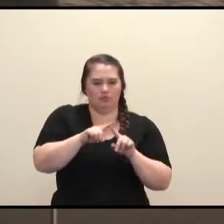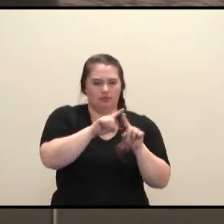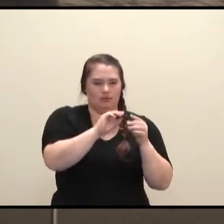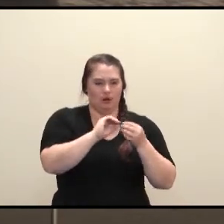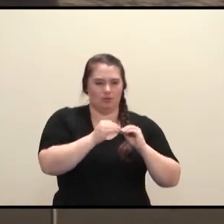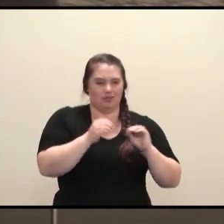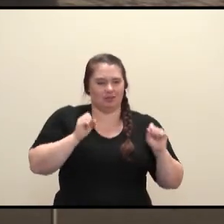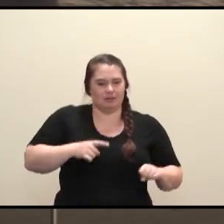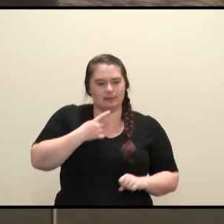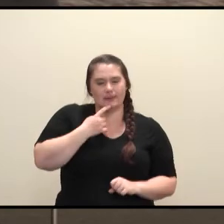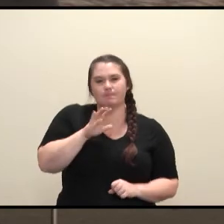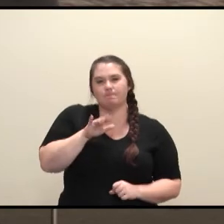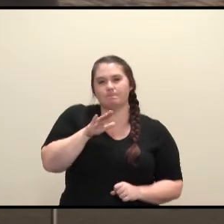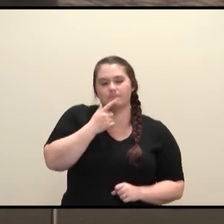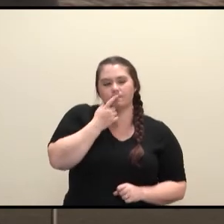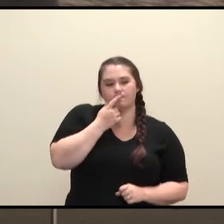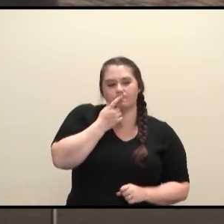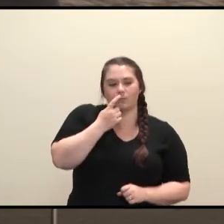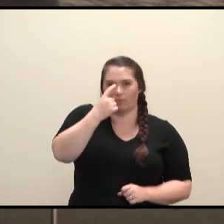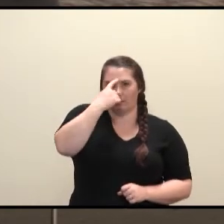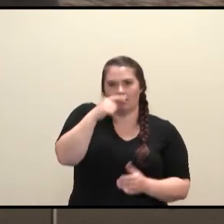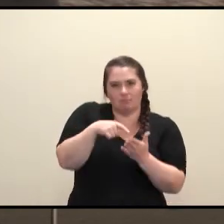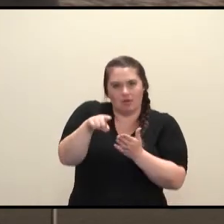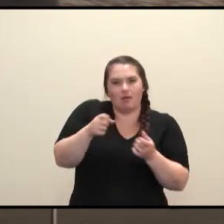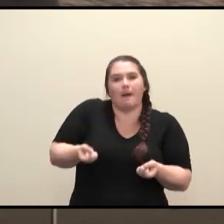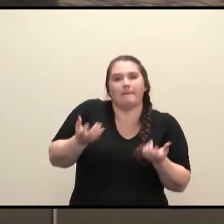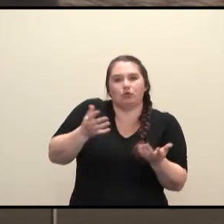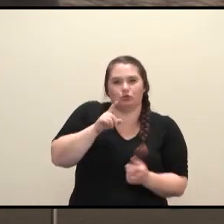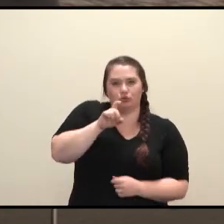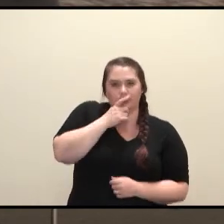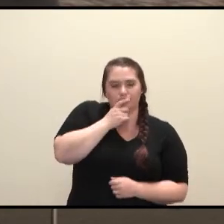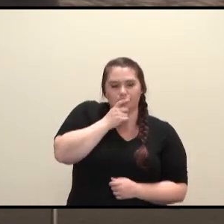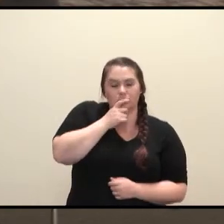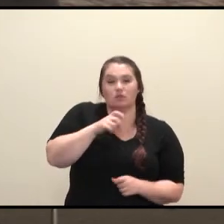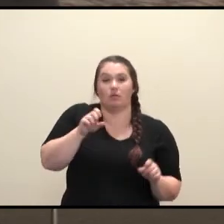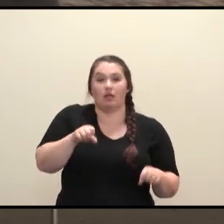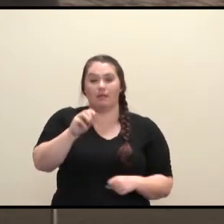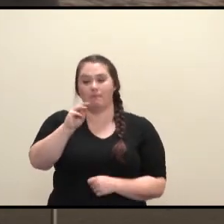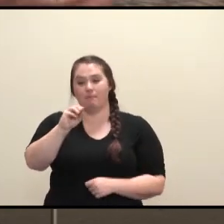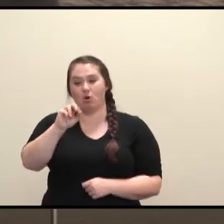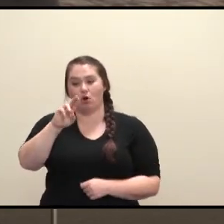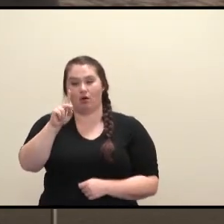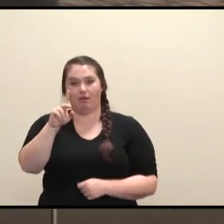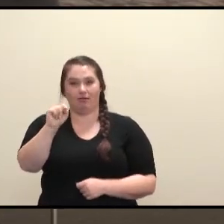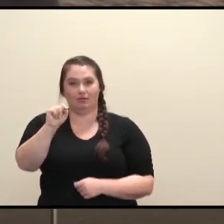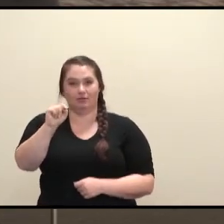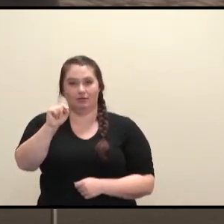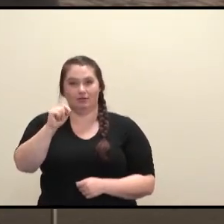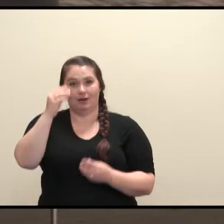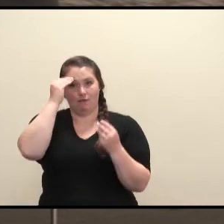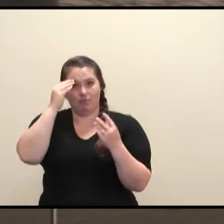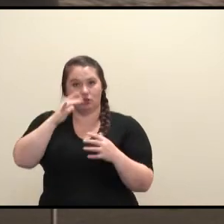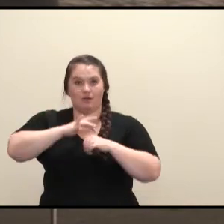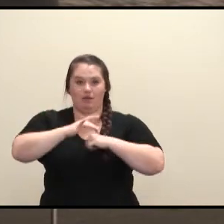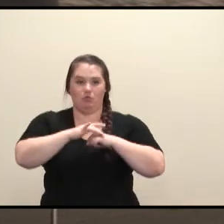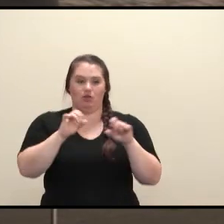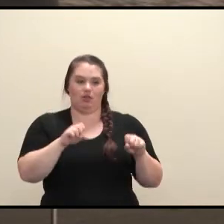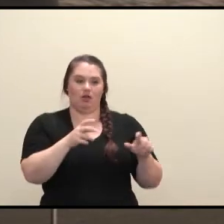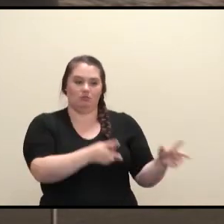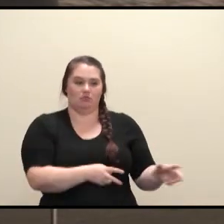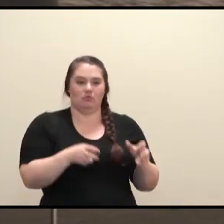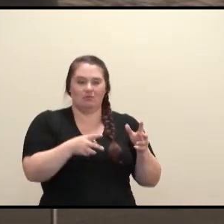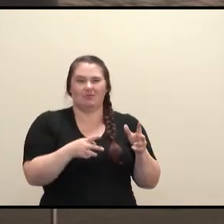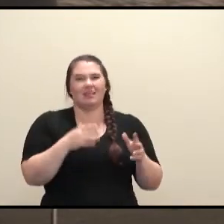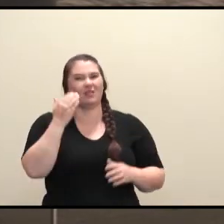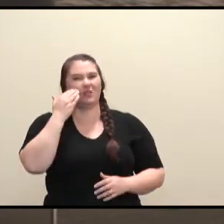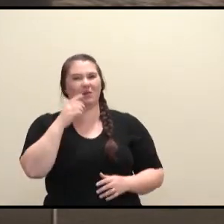say, okay, what kind of salary do we need to provide them? And so they have market values for both of them. Yeah, and that did look funny